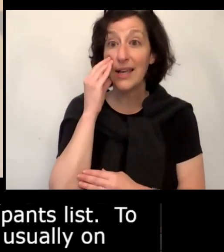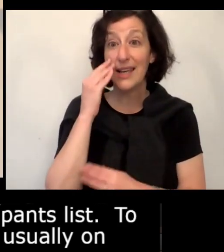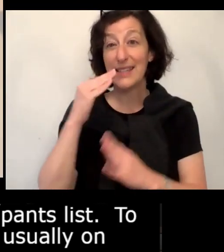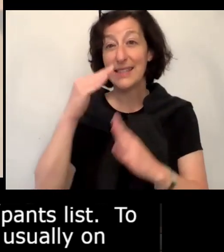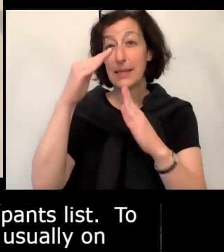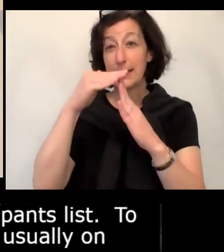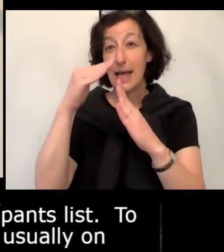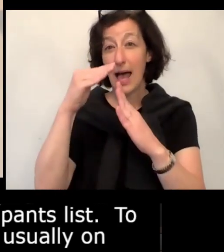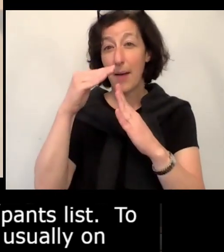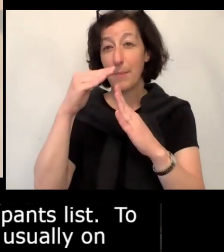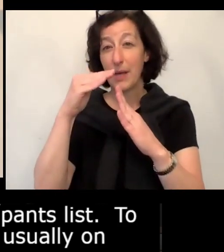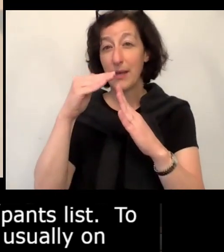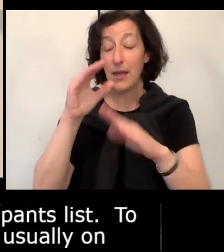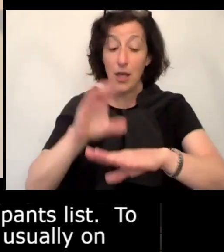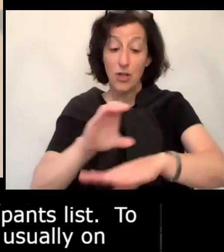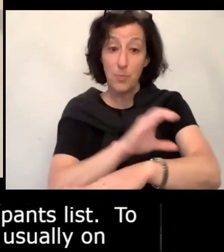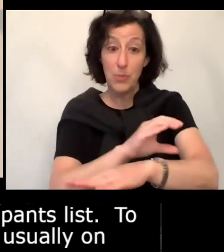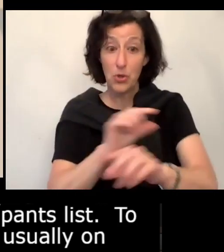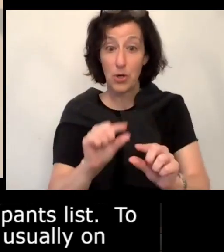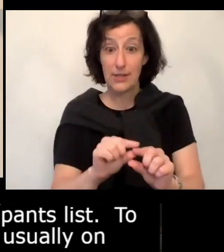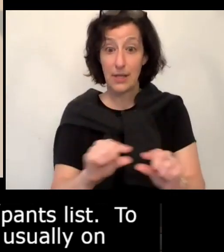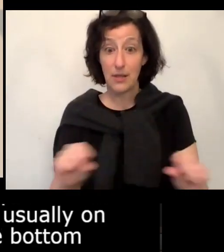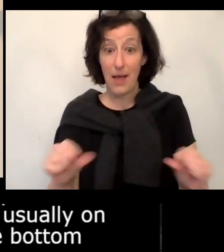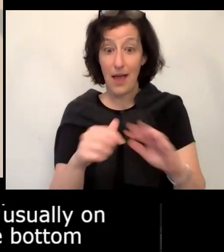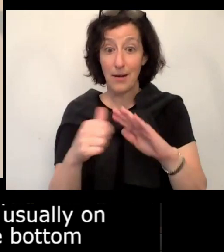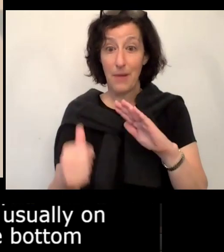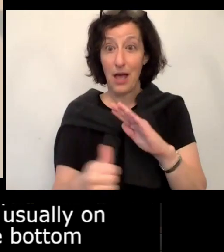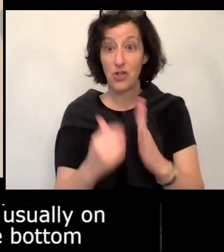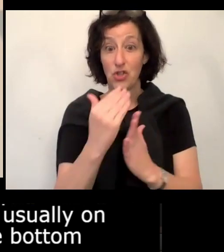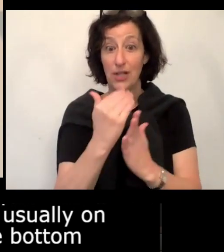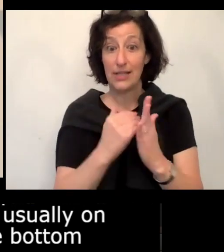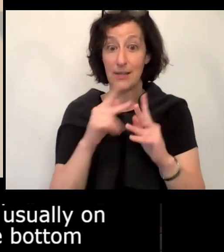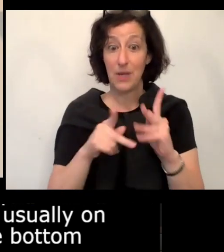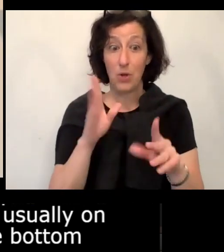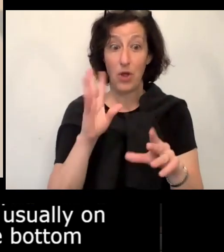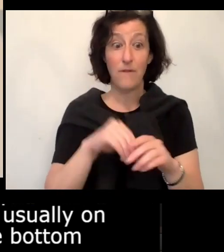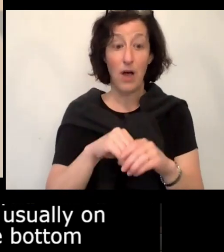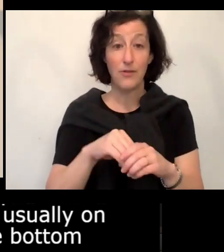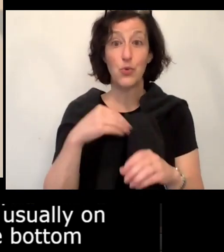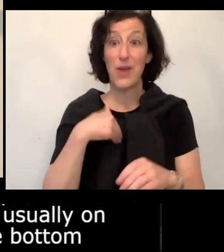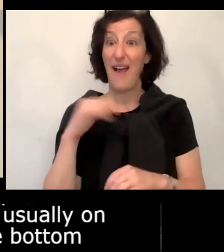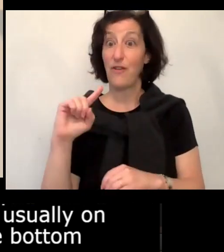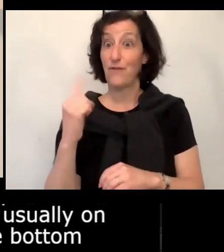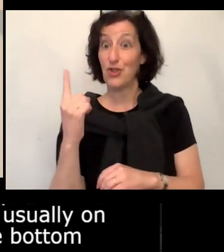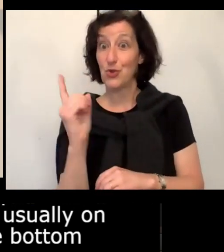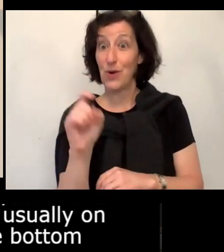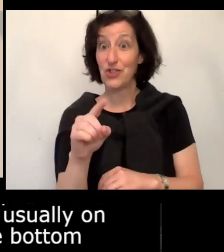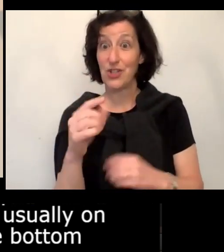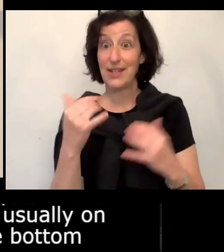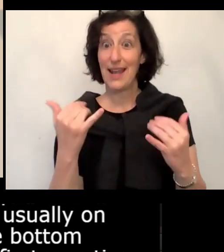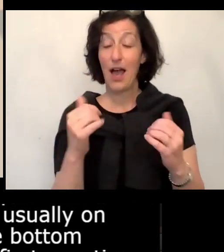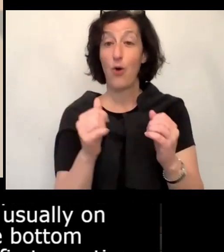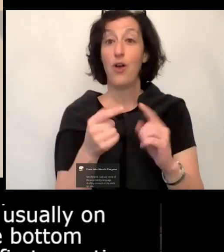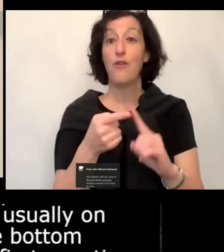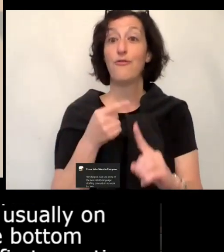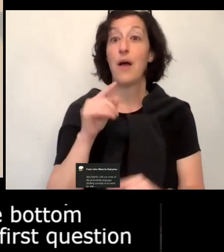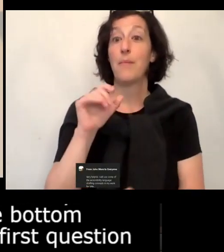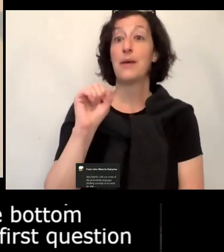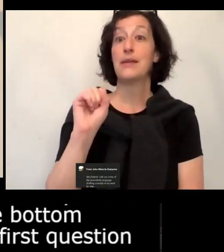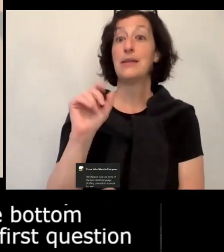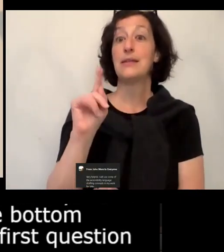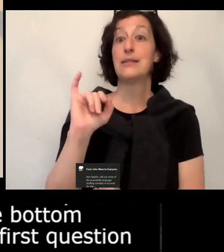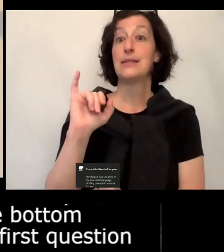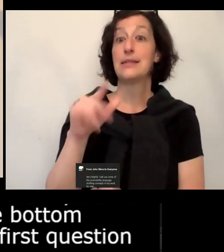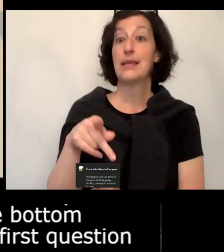on the bottom under the participant list. Okay, so we have our first question here from Skip Keats.